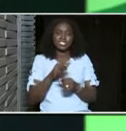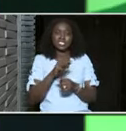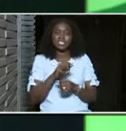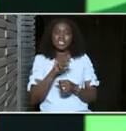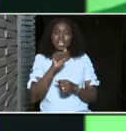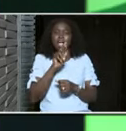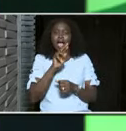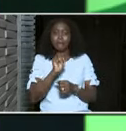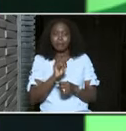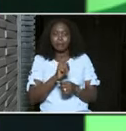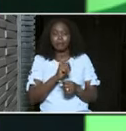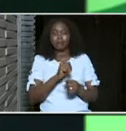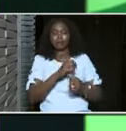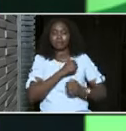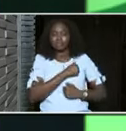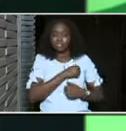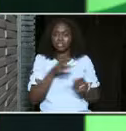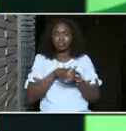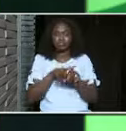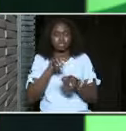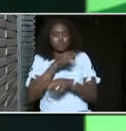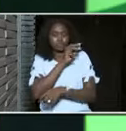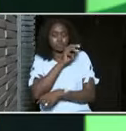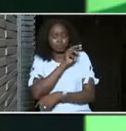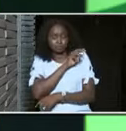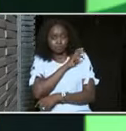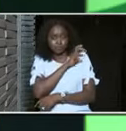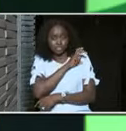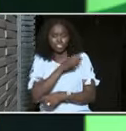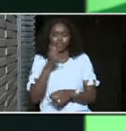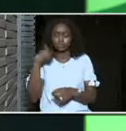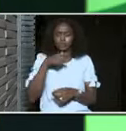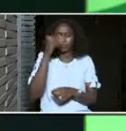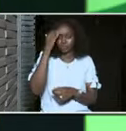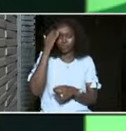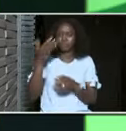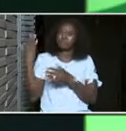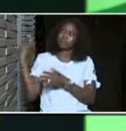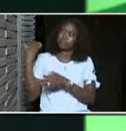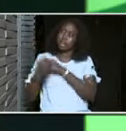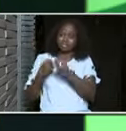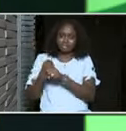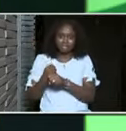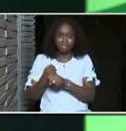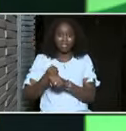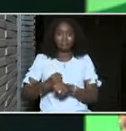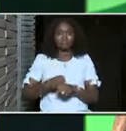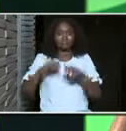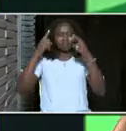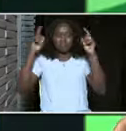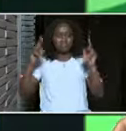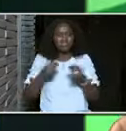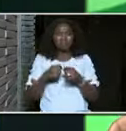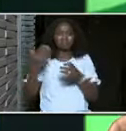police. Well, of course we know that over the years, you know, government, you know, successive administrations have